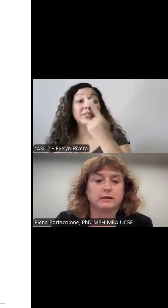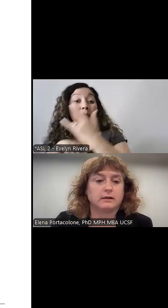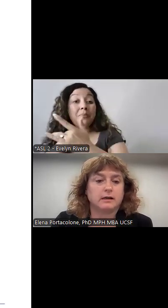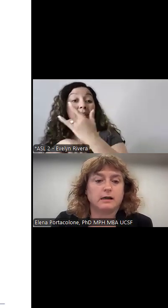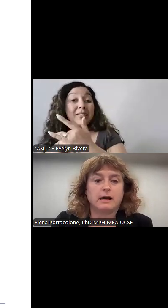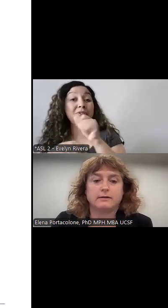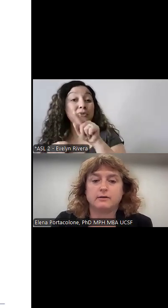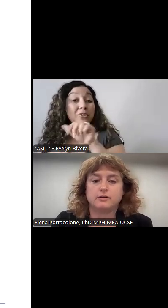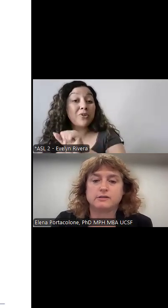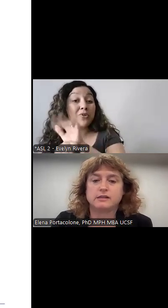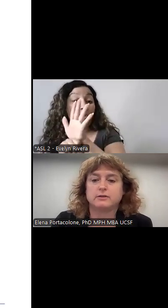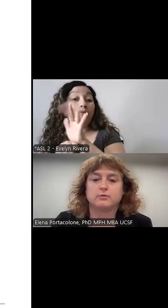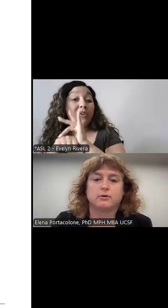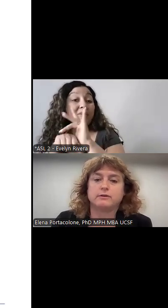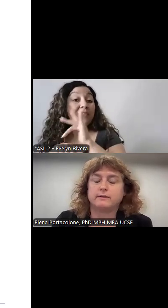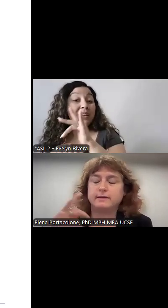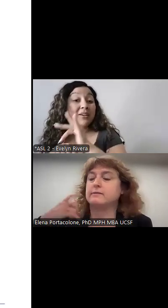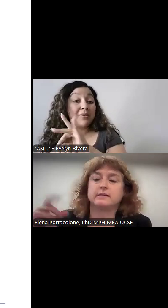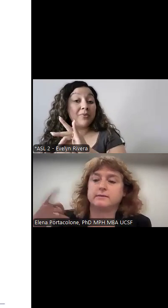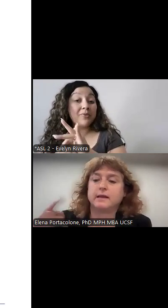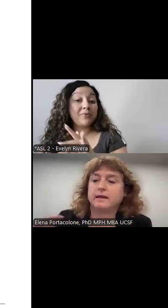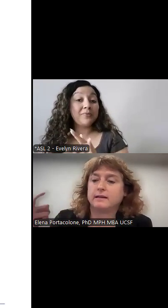in the, you don't see it in the quote.